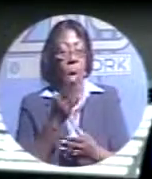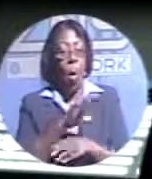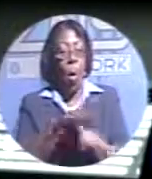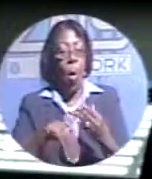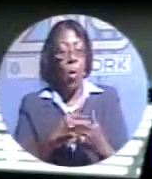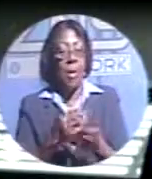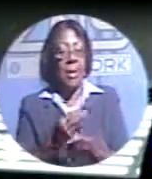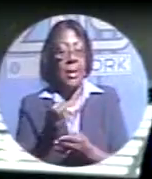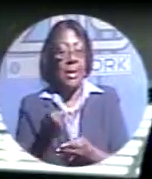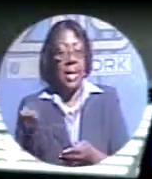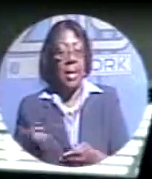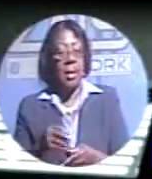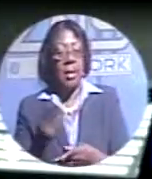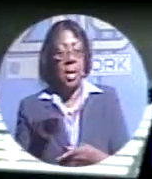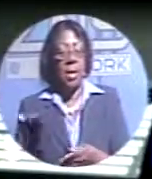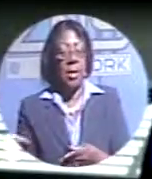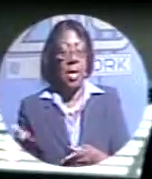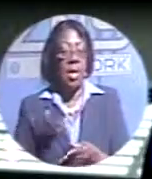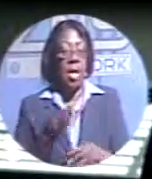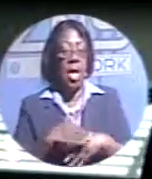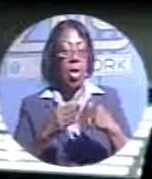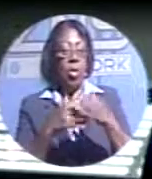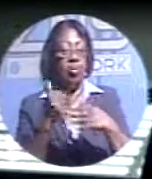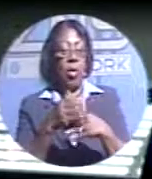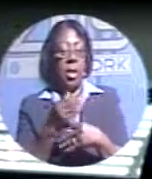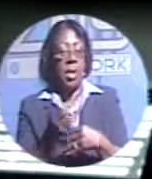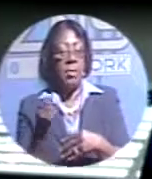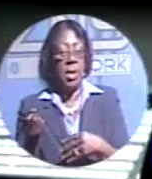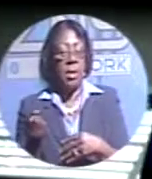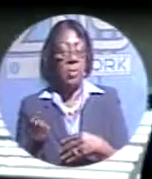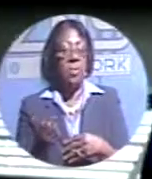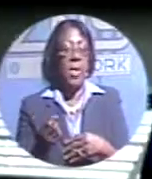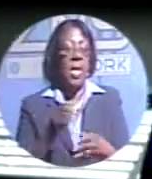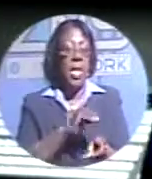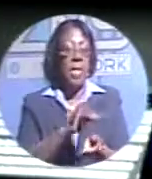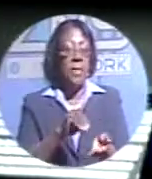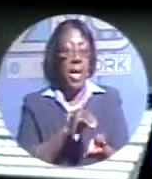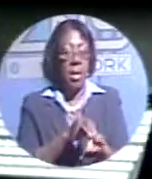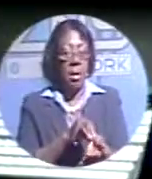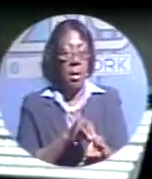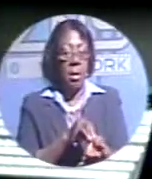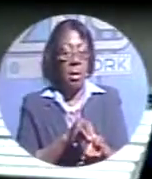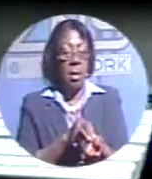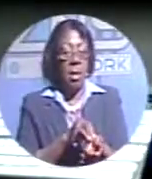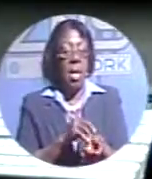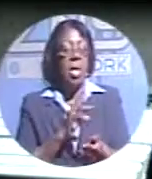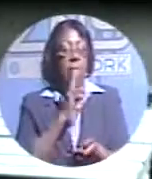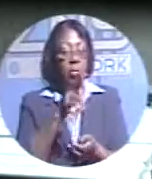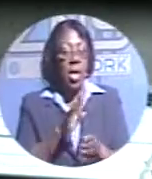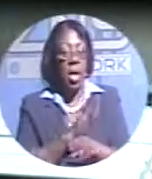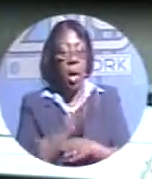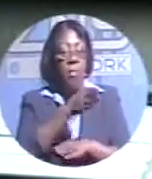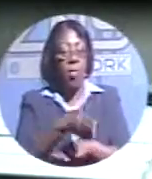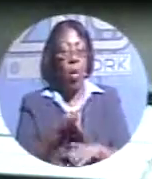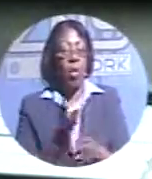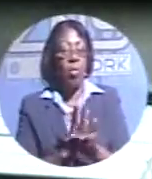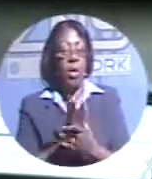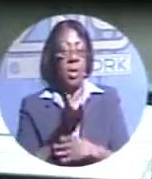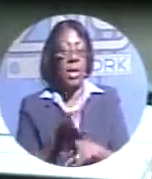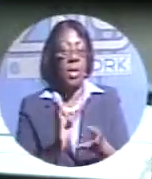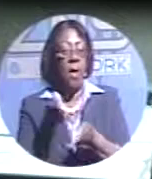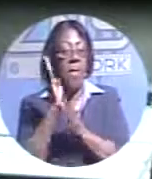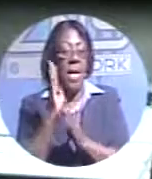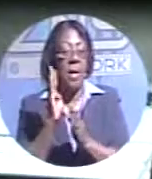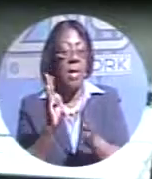wholesaling, retailing, construction. It's medical. There's really a broad cross-section of